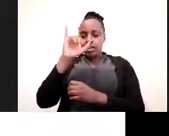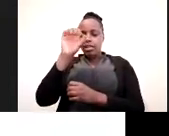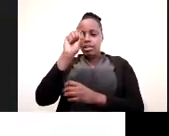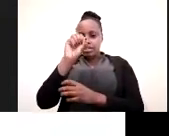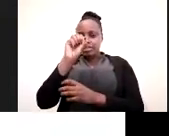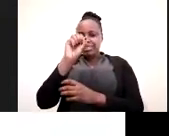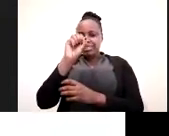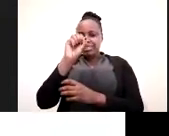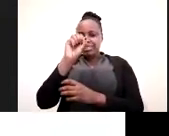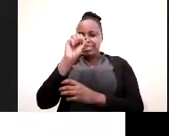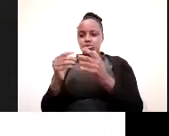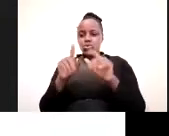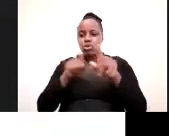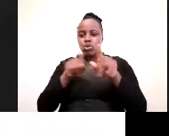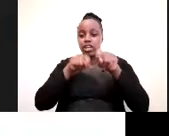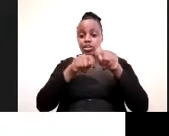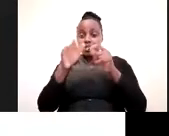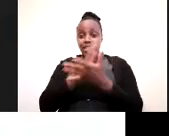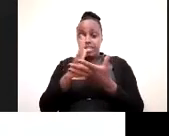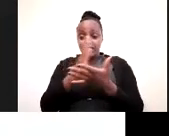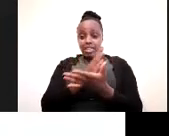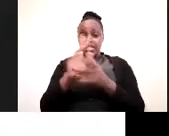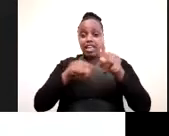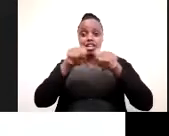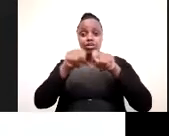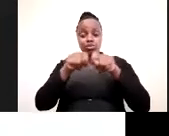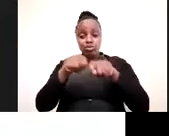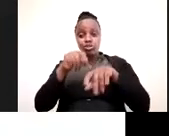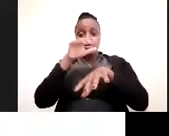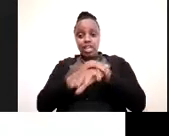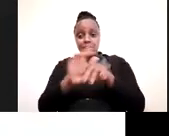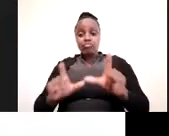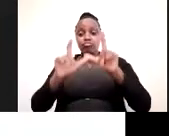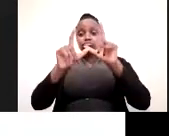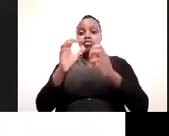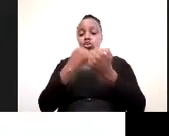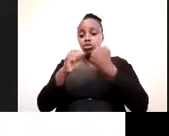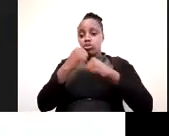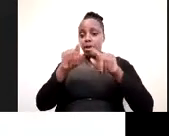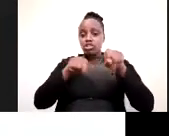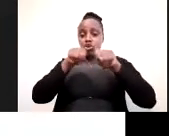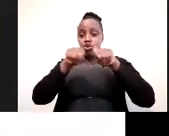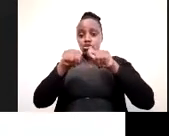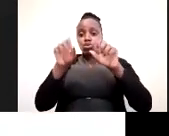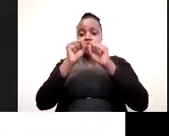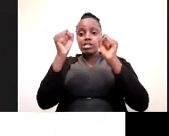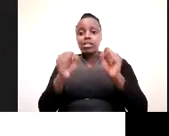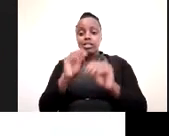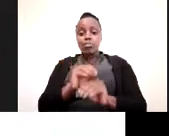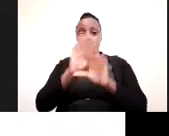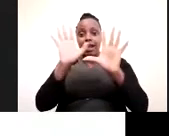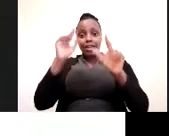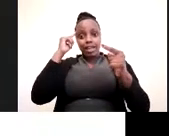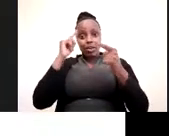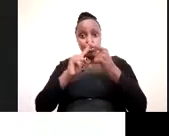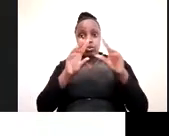the sector of the control to get to a robust control system with clearer rules. We can move to the next